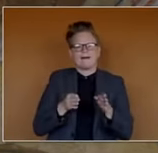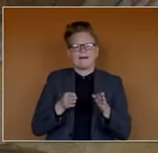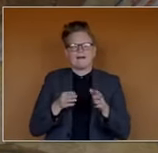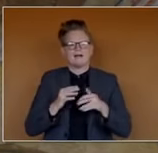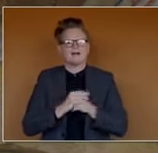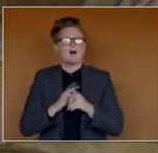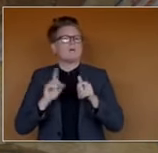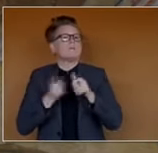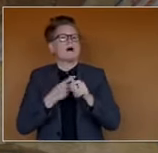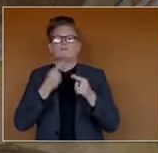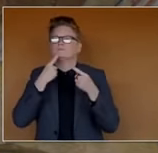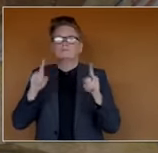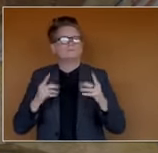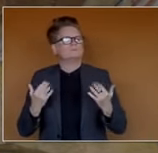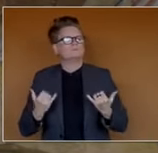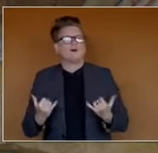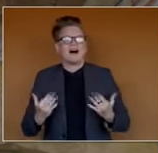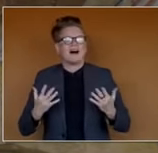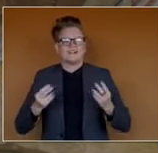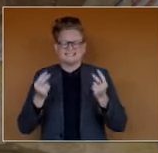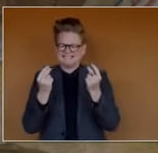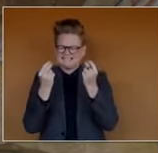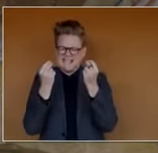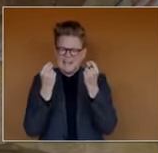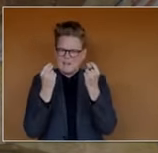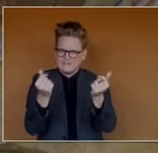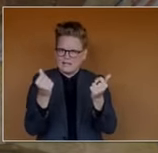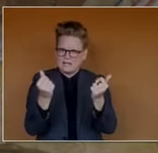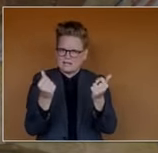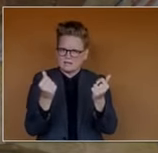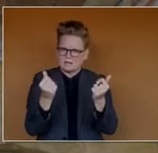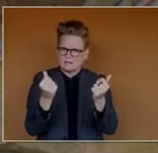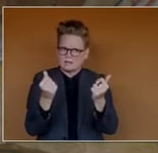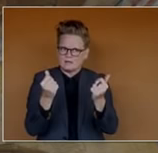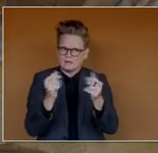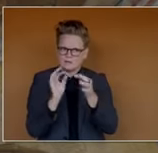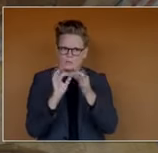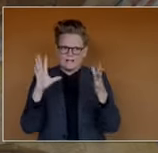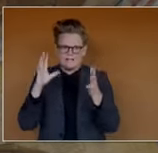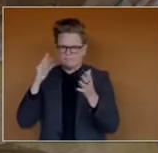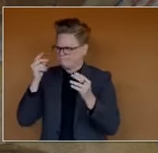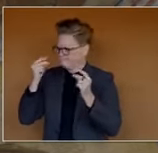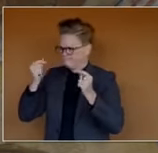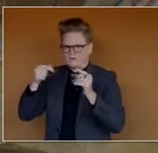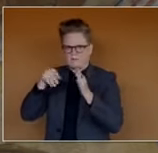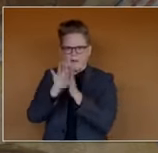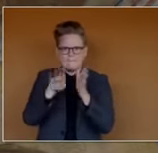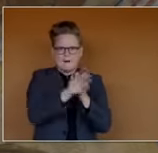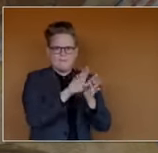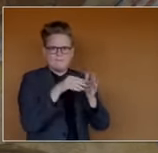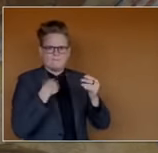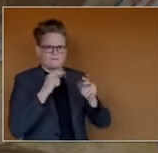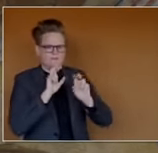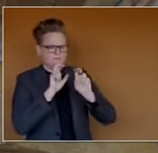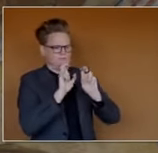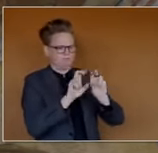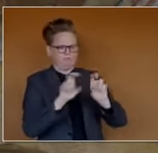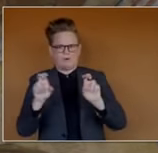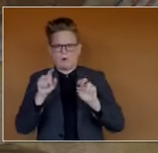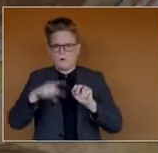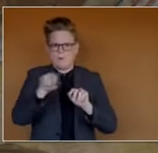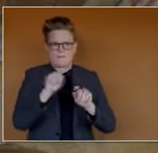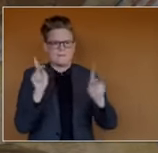immediate relief to millions and millions of taxpayers, millions and millions of Californians. Today, we're